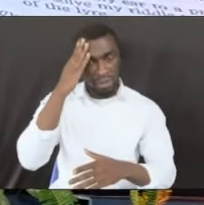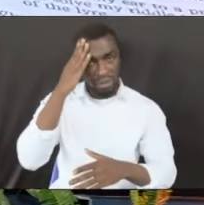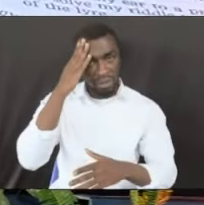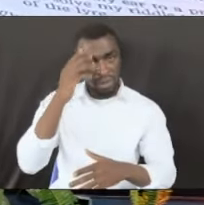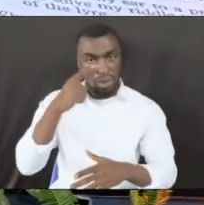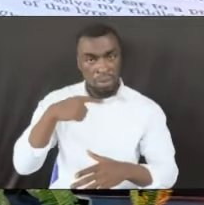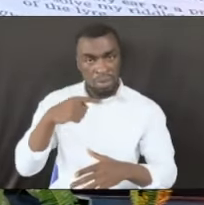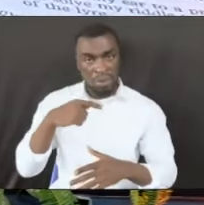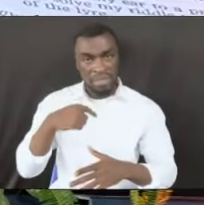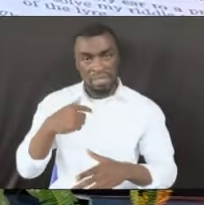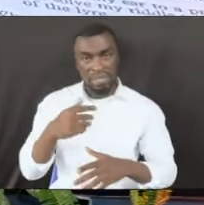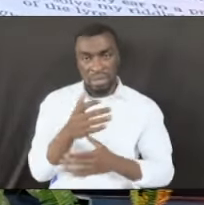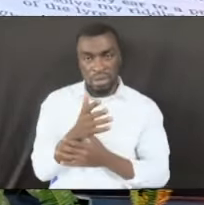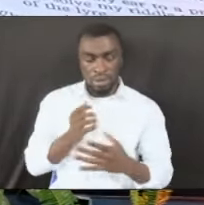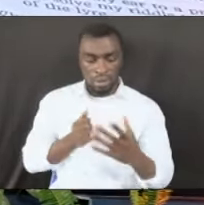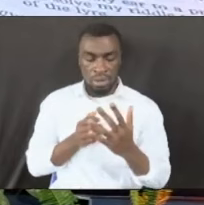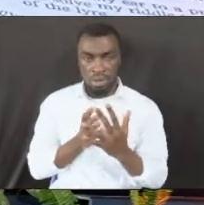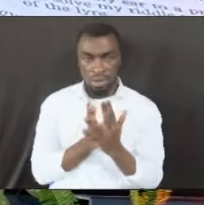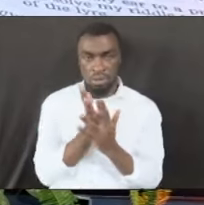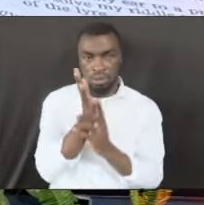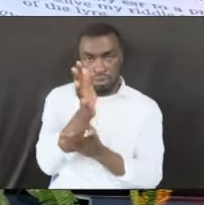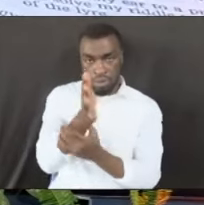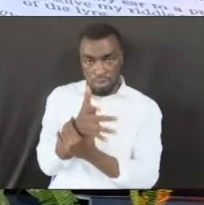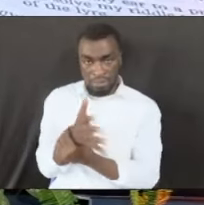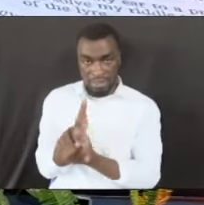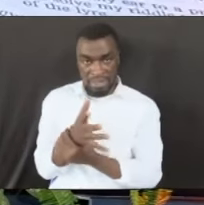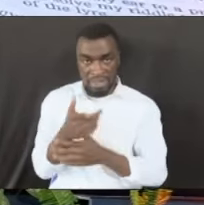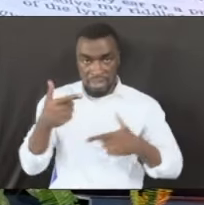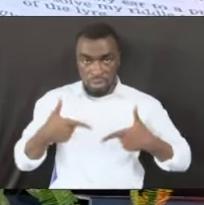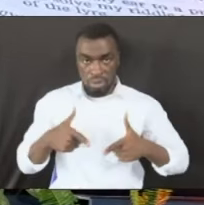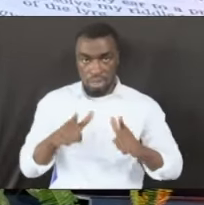embassy for you to be allowed. So I booked.